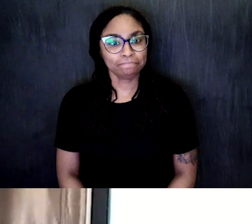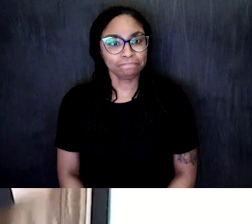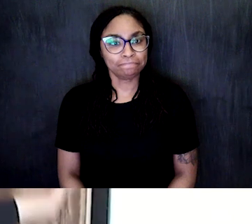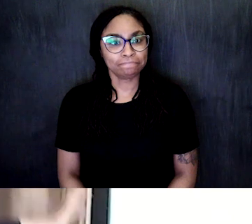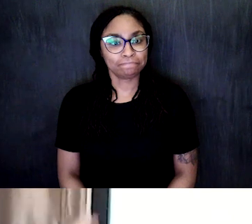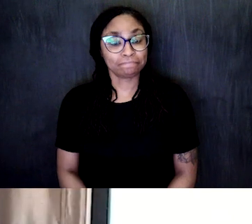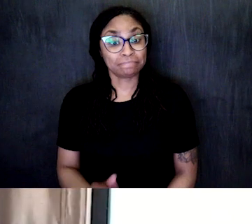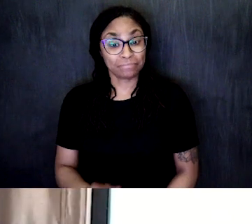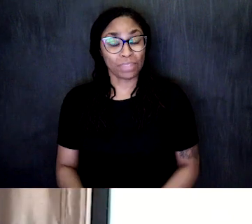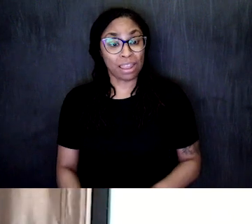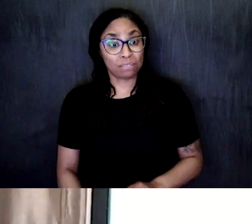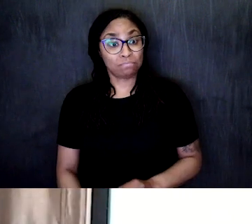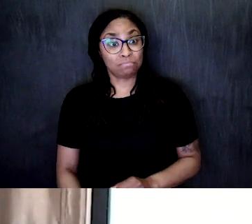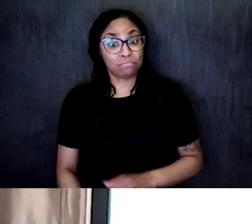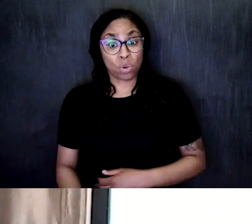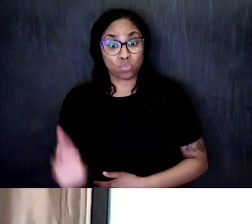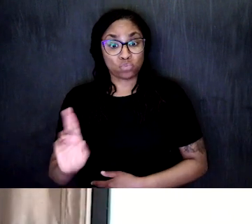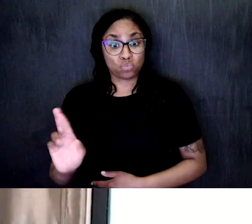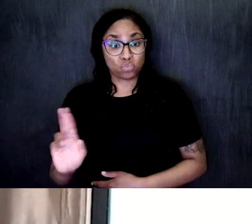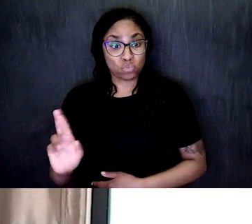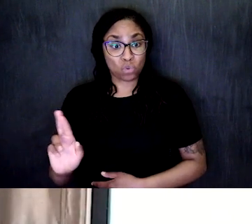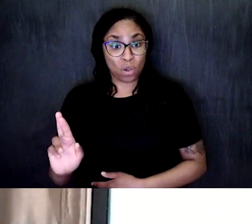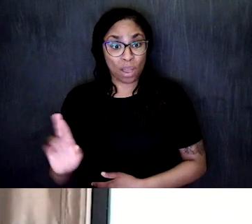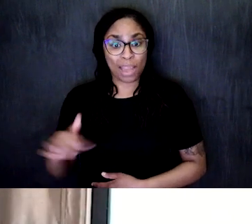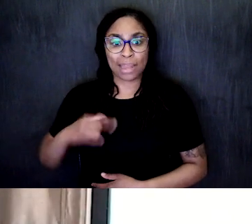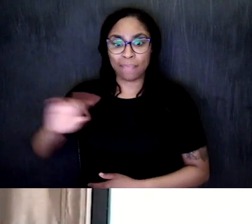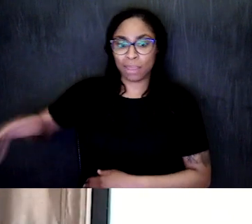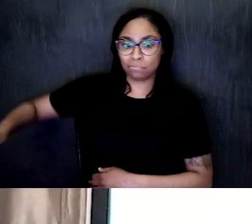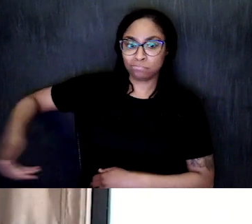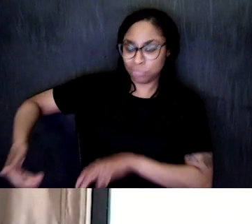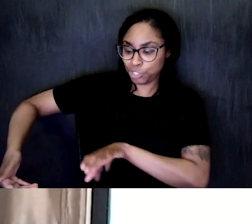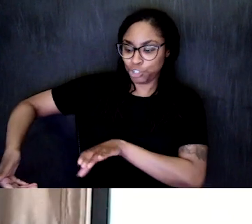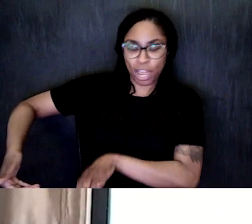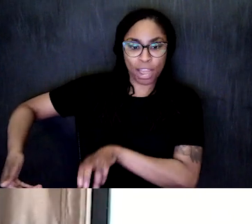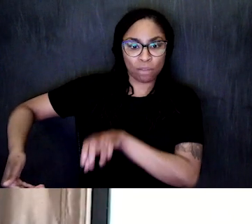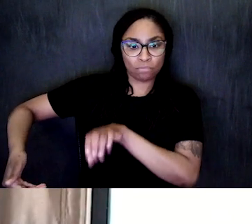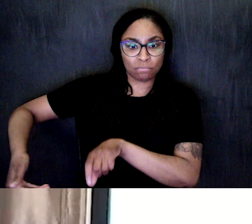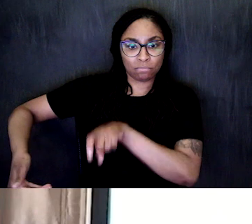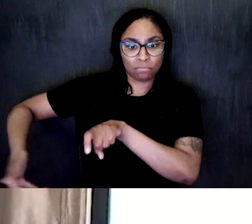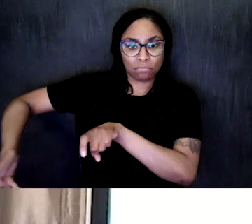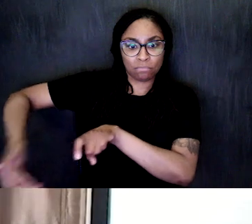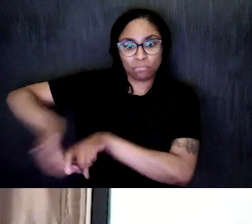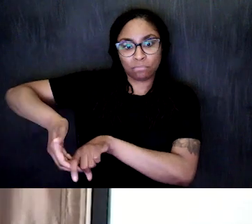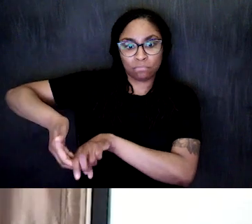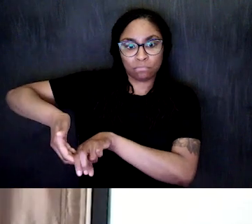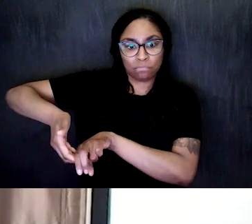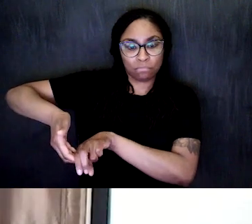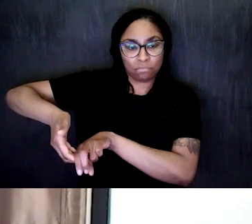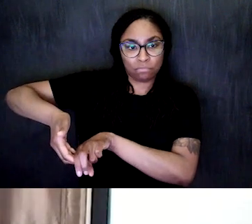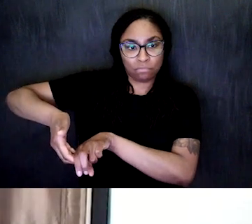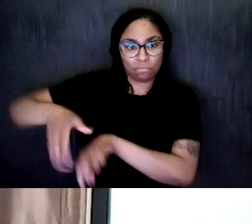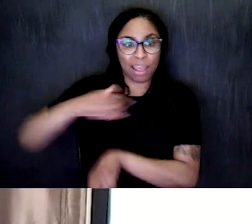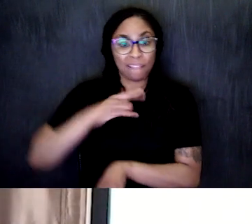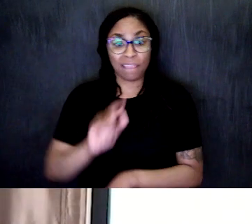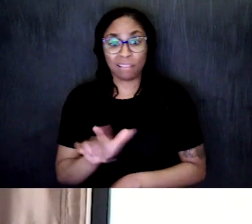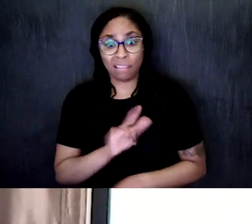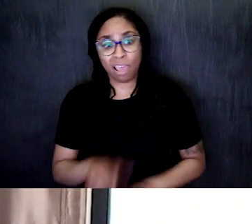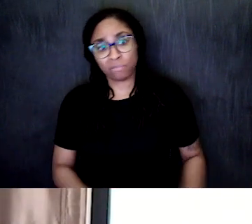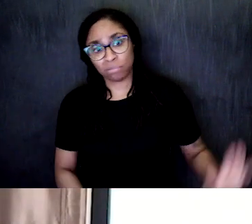right hand, lower it down, and grab the side of the chair. Lift your left arm up